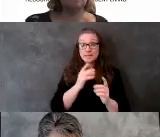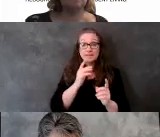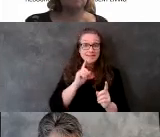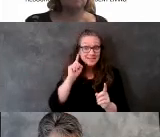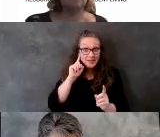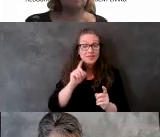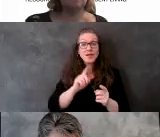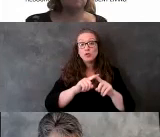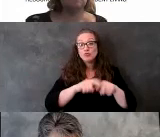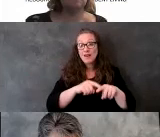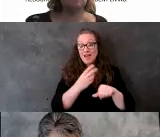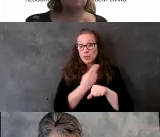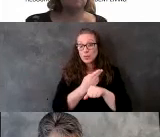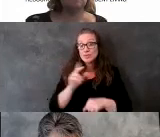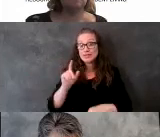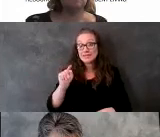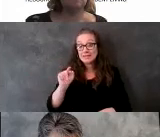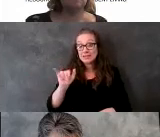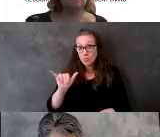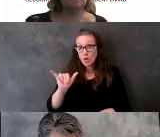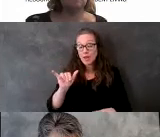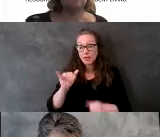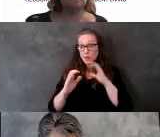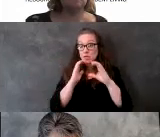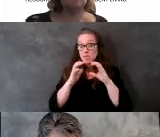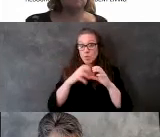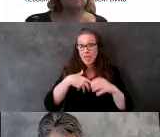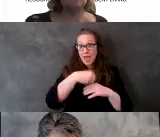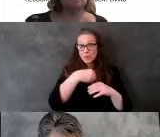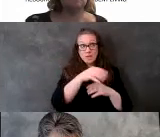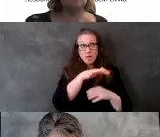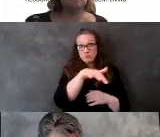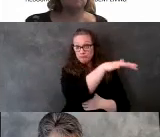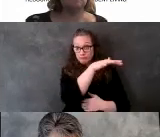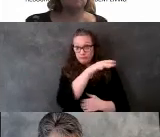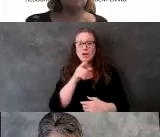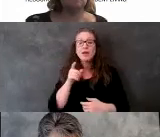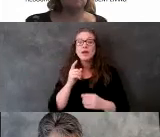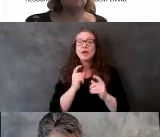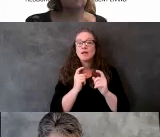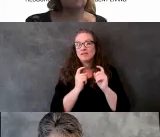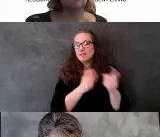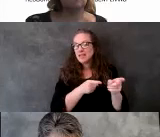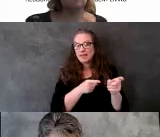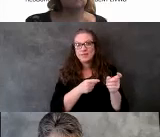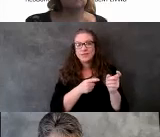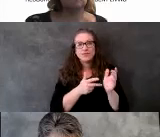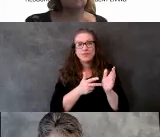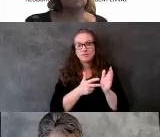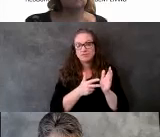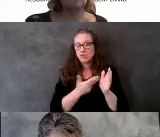relay service to communicate with the outside, they are allowed 3 to 4 times the amount of